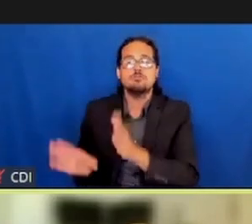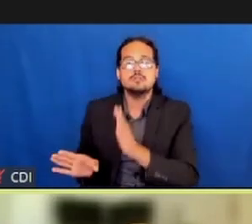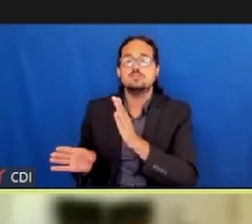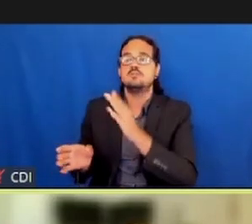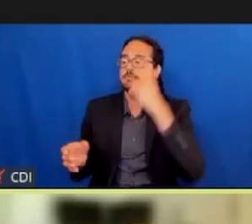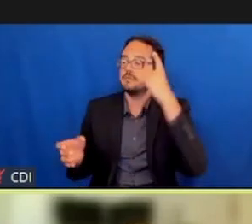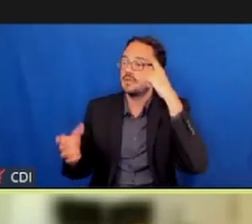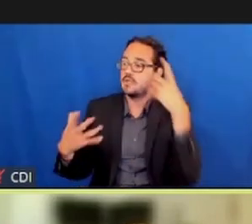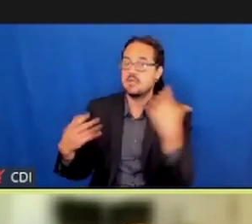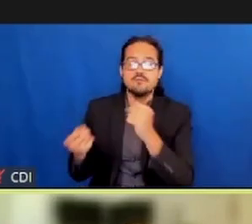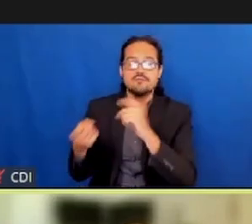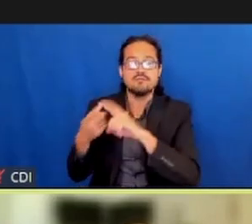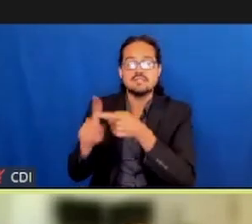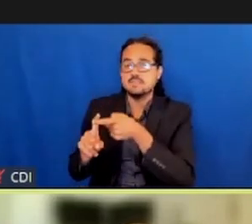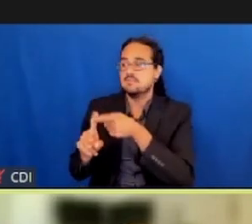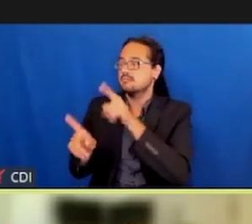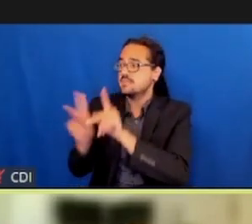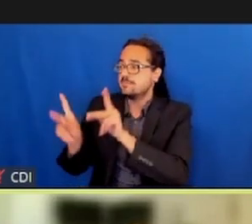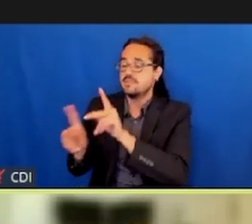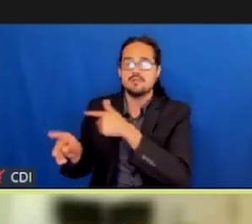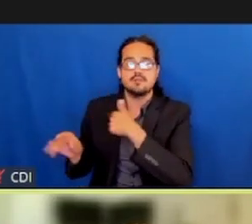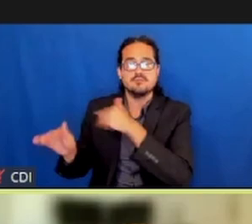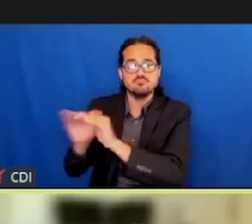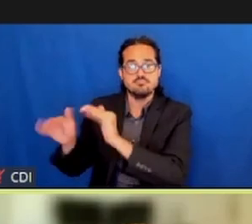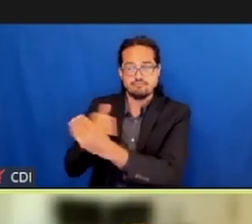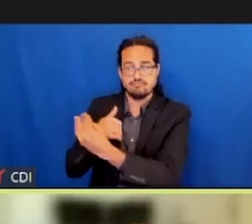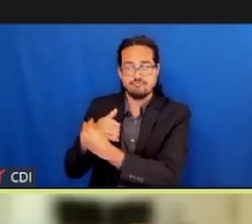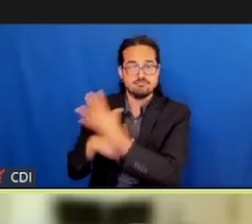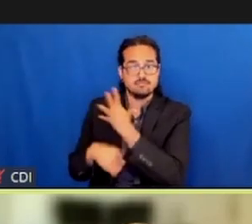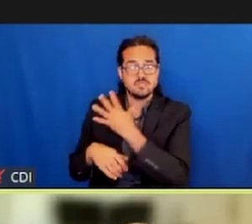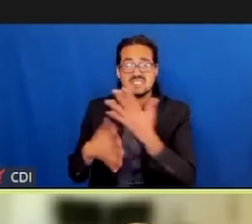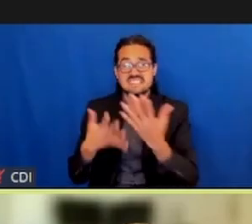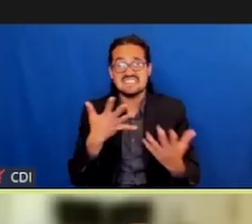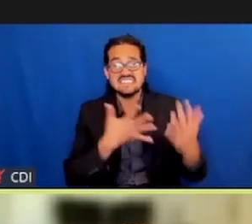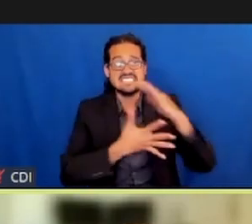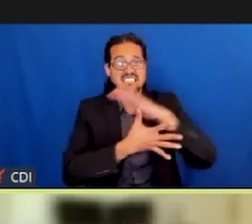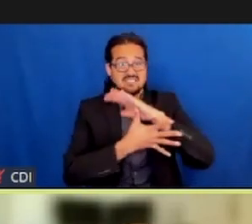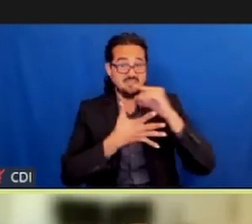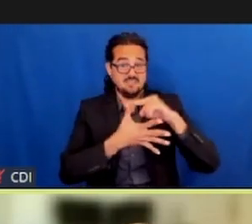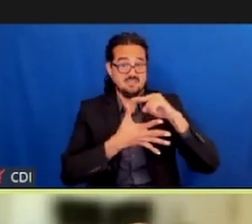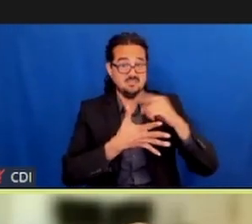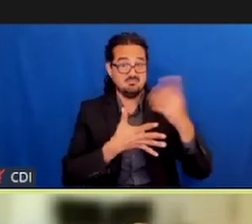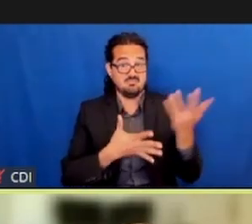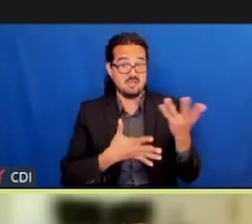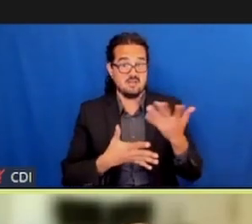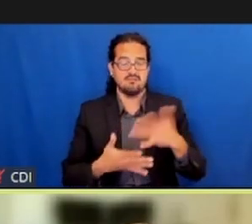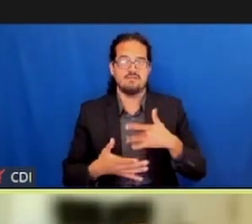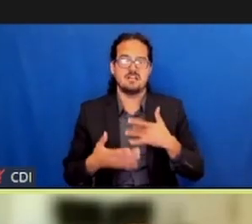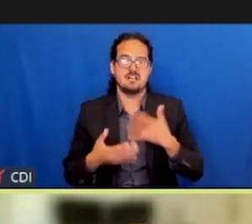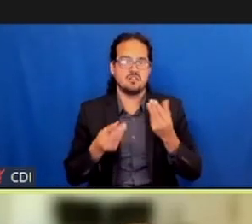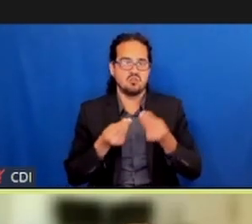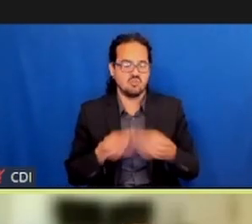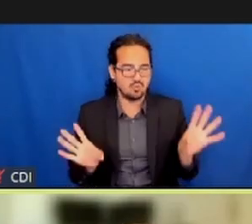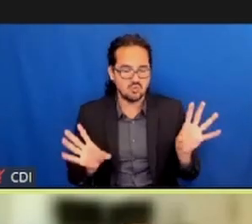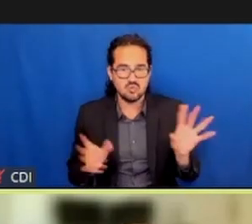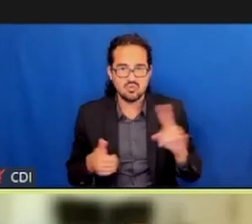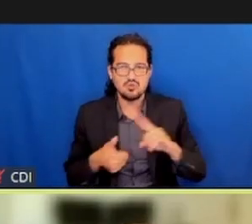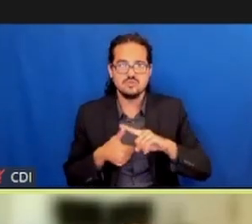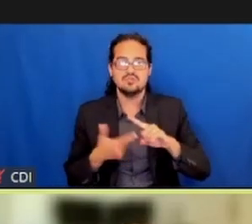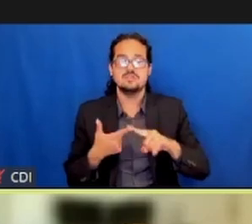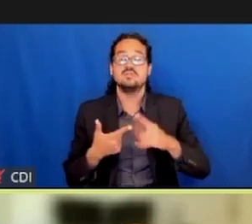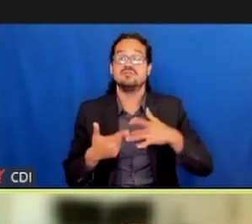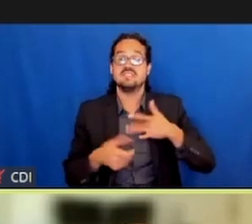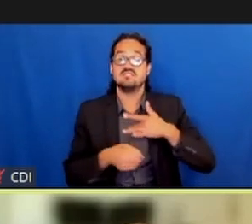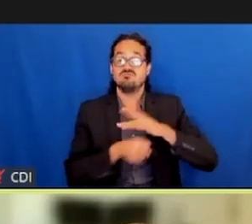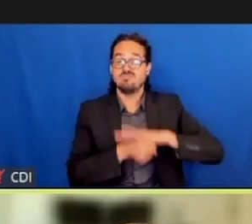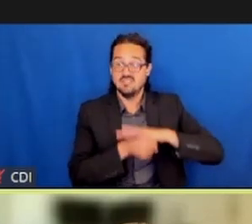important to acknowledge the loss, the stress, the isolation that a lot of us have felt. and the anxiety for both adults and for kids, as Dr. Santora